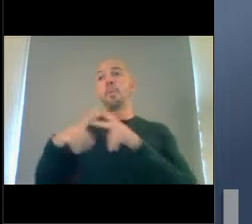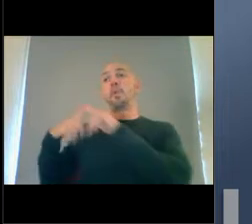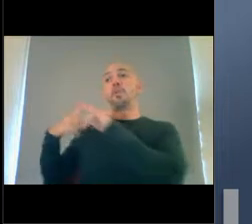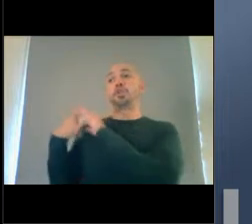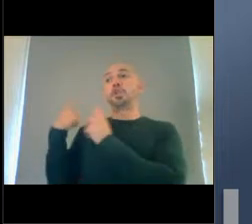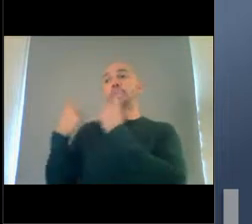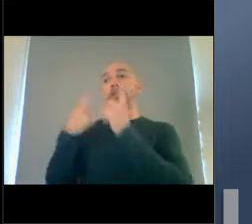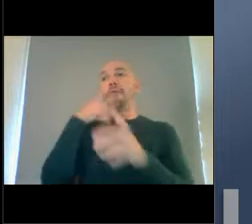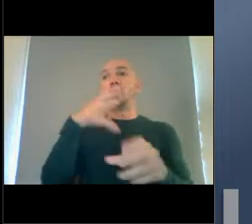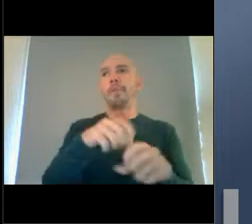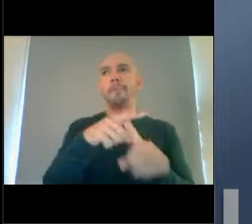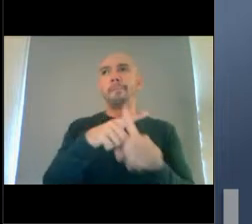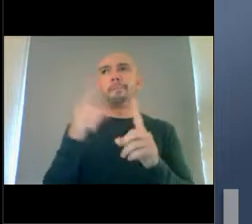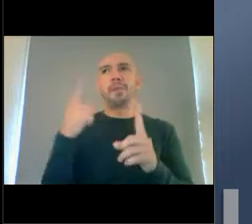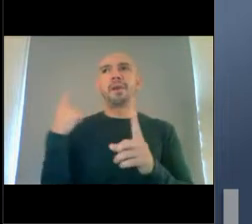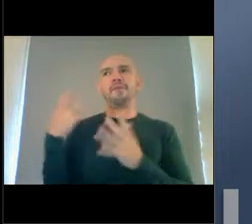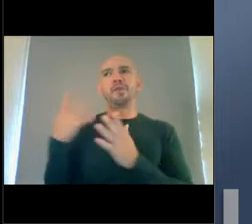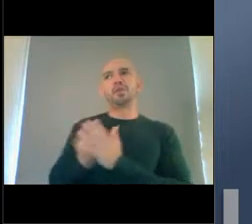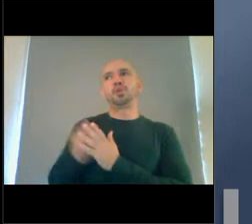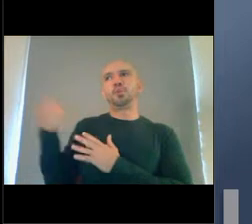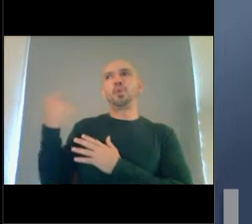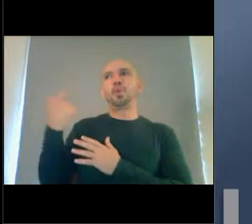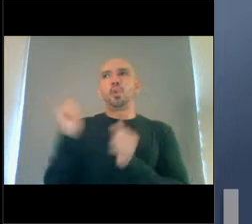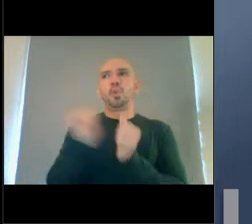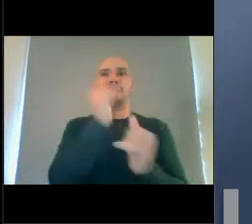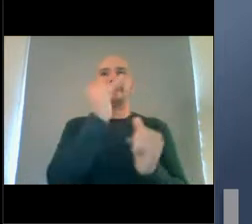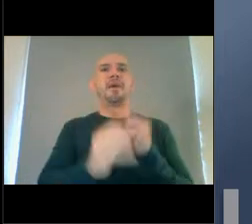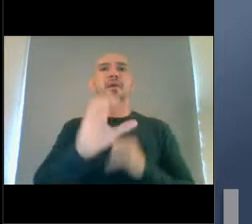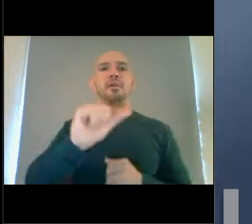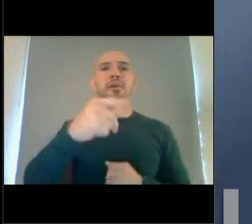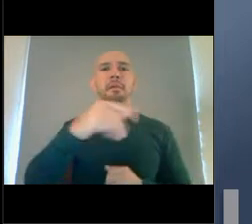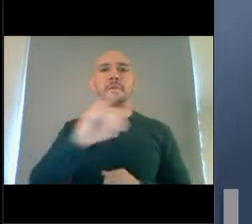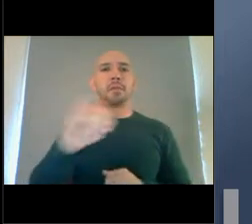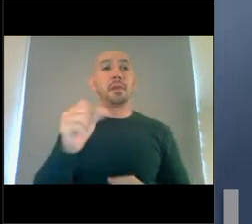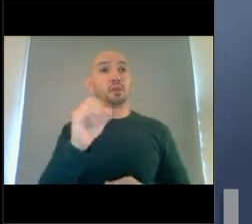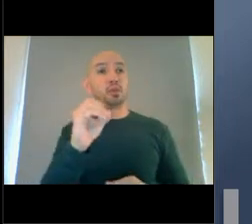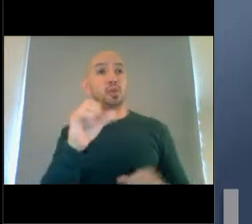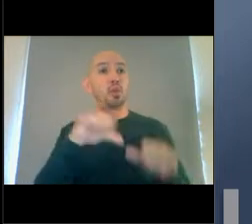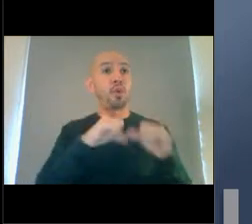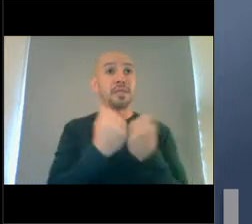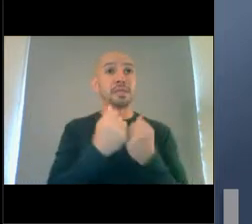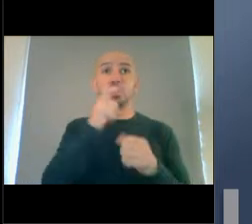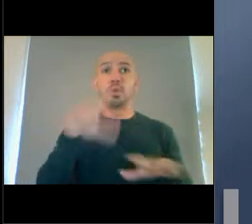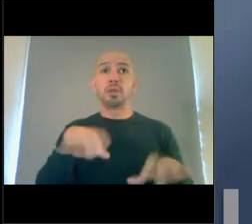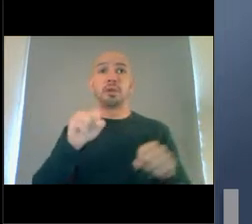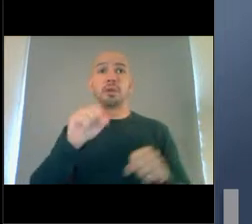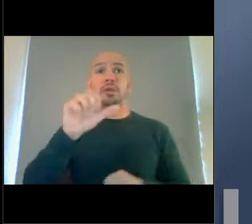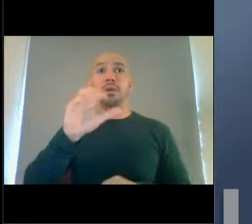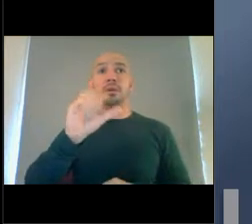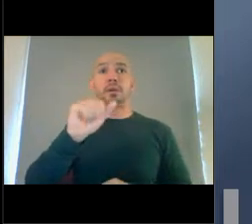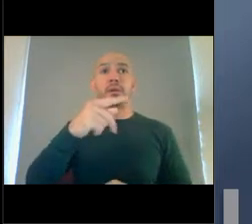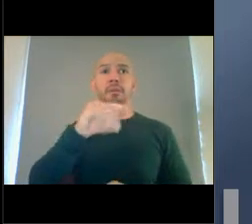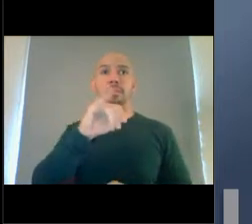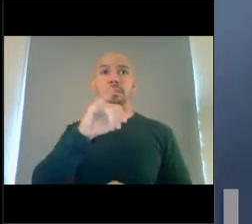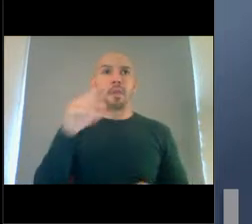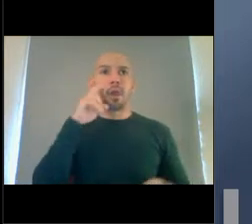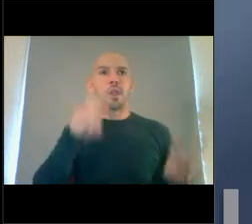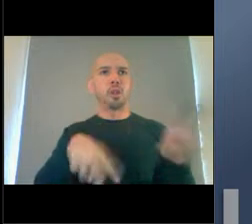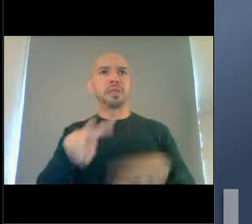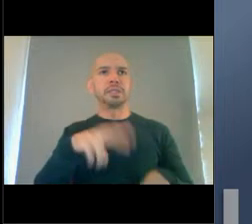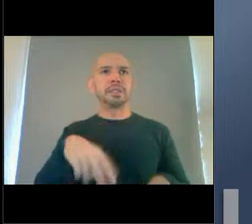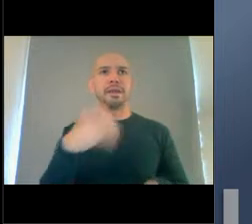an inclusion but it was excluded with the final eye though so so agency and adopting capti looked at whether there